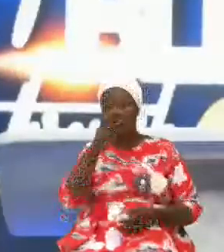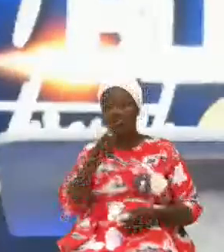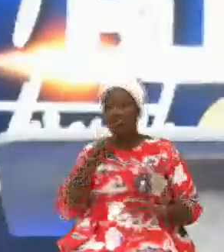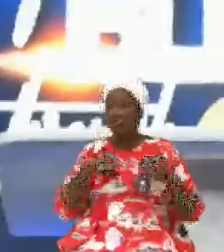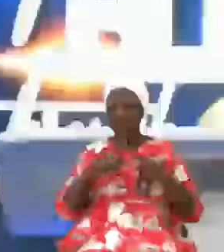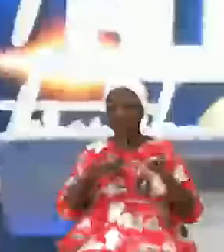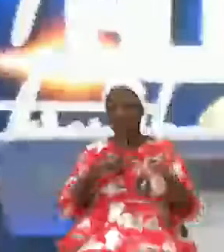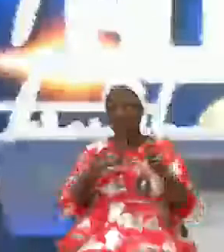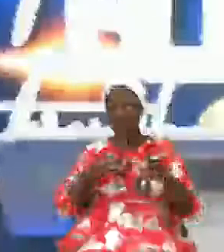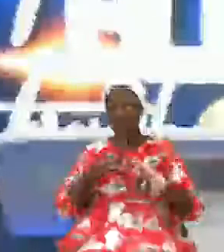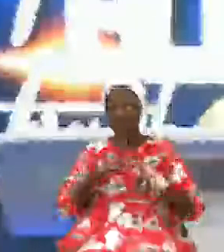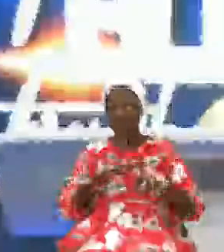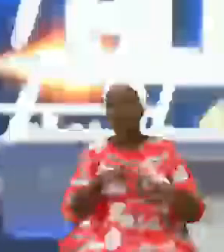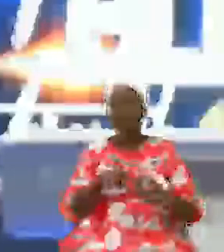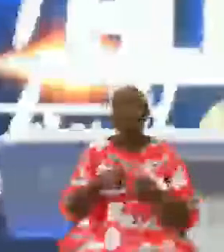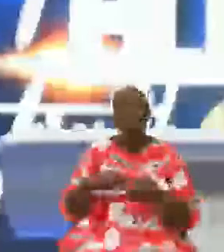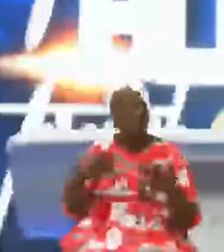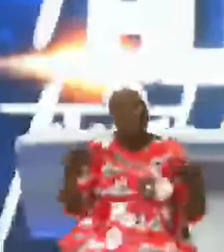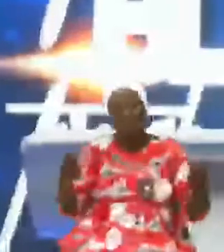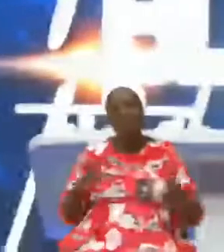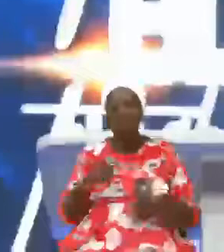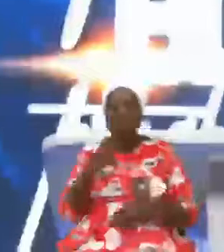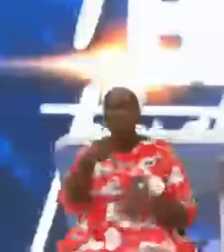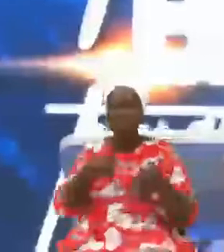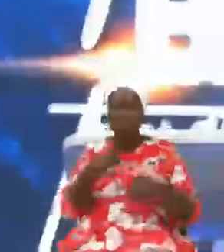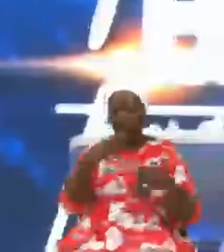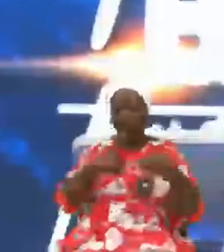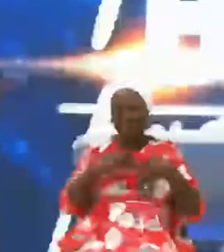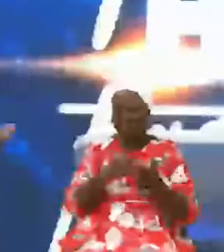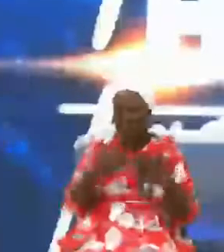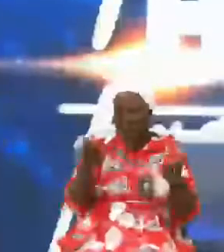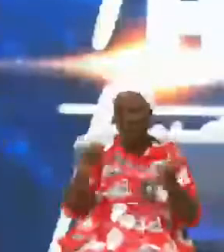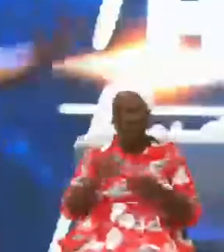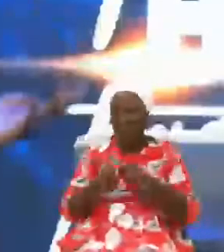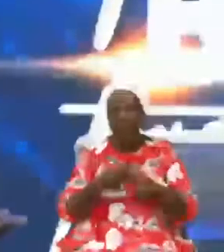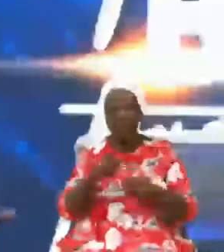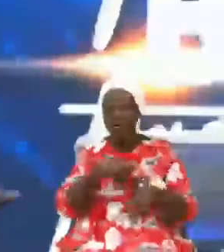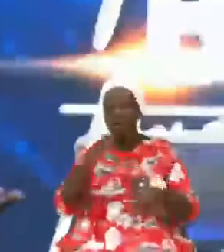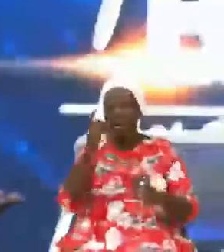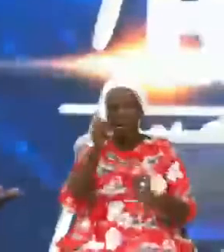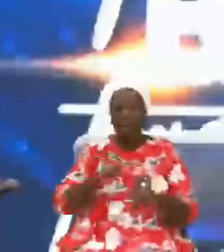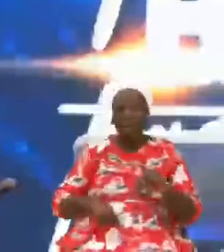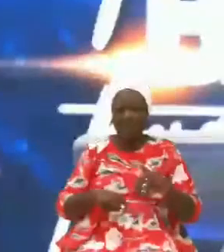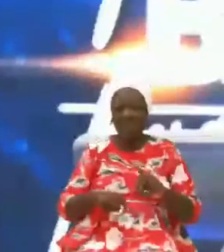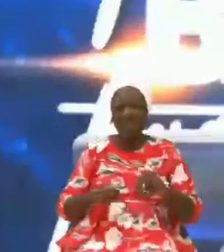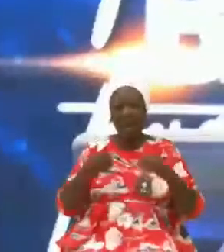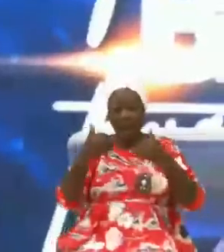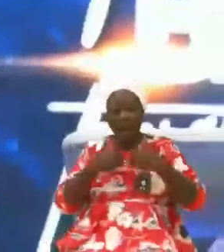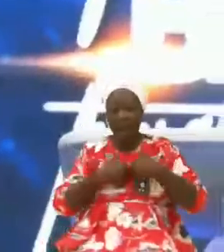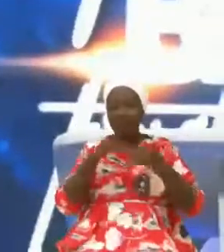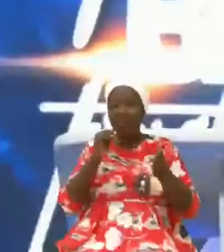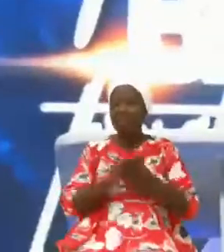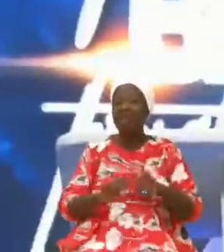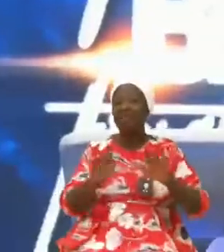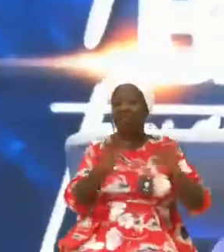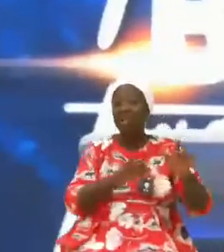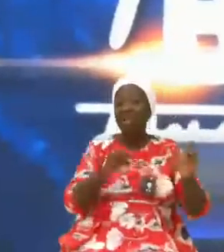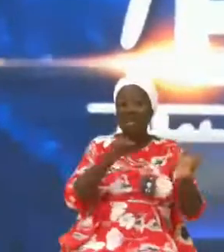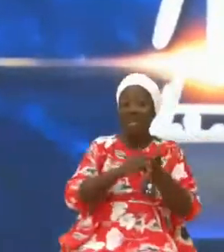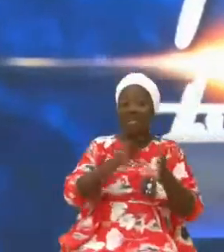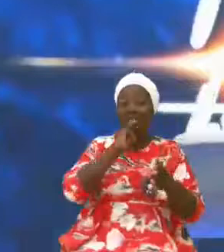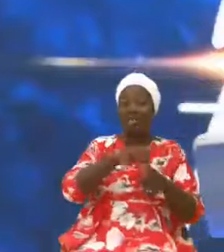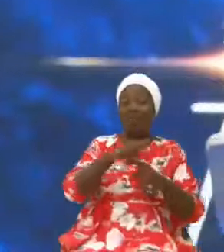of that, show me mercy. Say, no, since you say you merit it already, you cannot